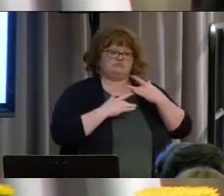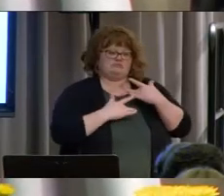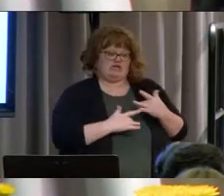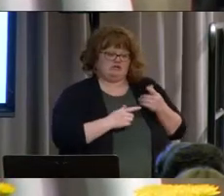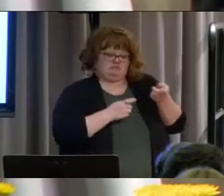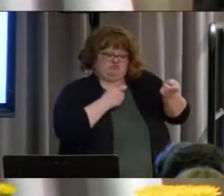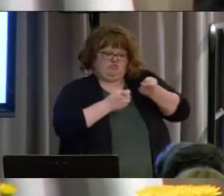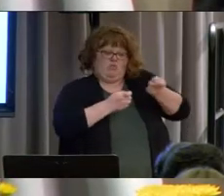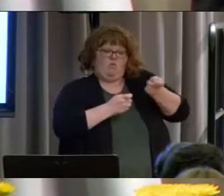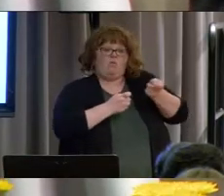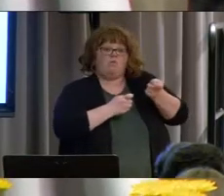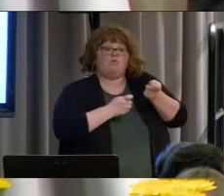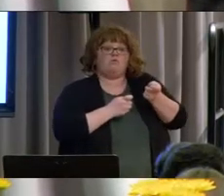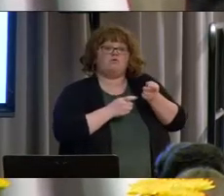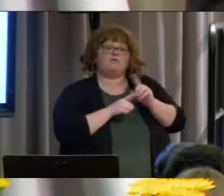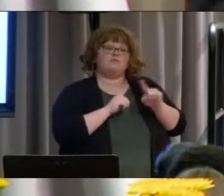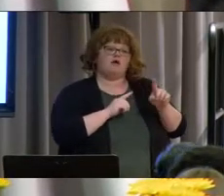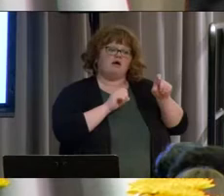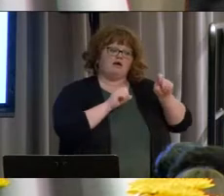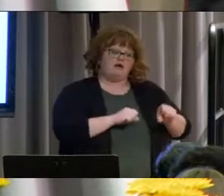What are your feelings about the future?